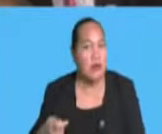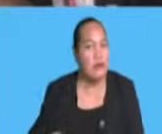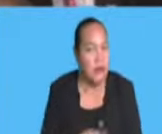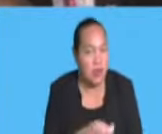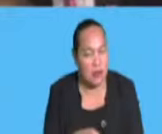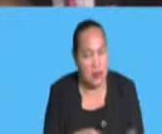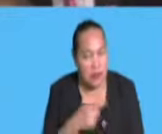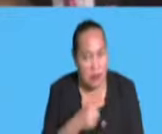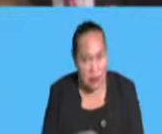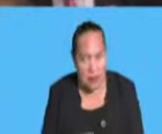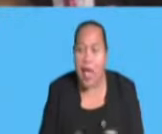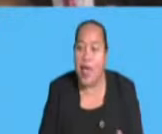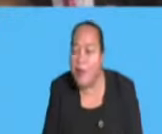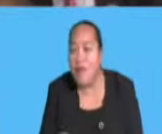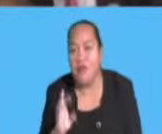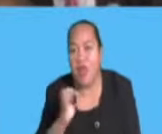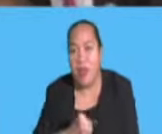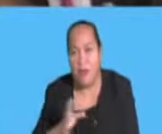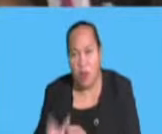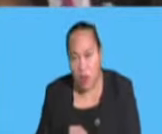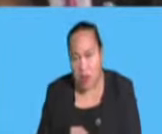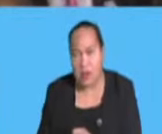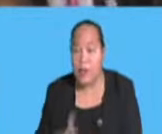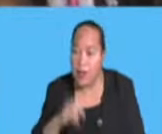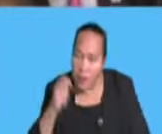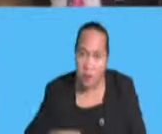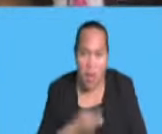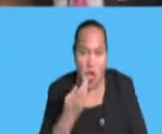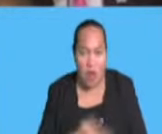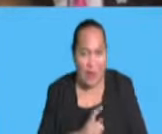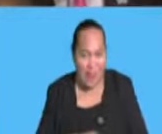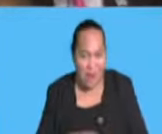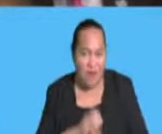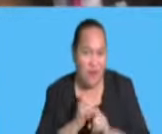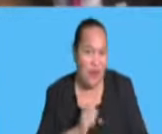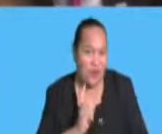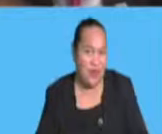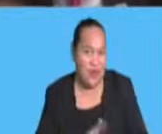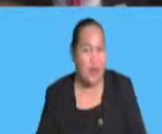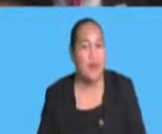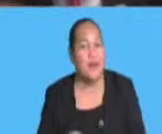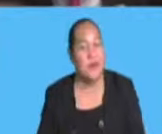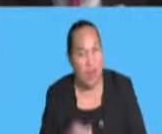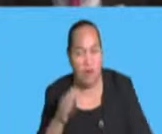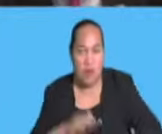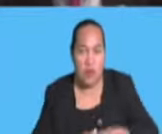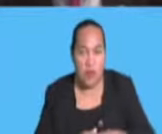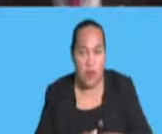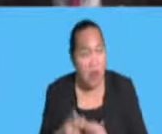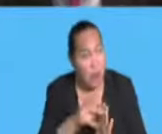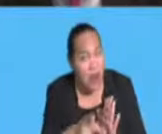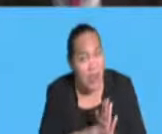country and pay their FNPF fully and on time. Mr. Speaker said all these economic initiatives, policies